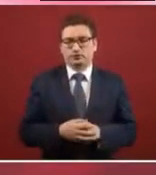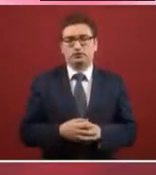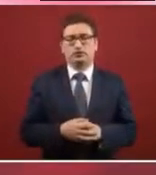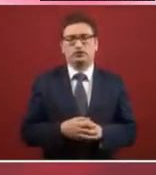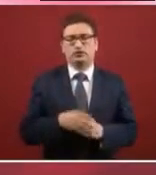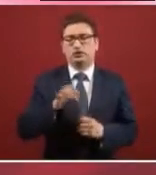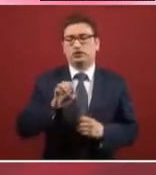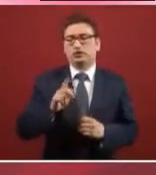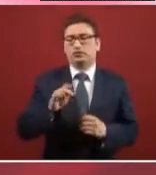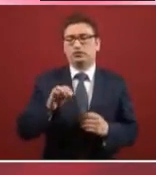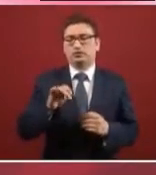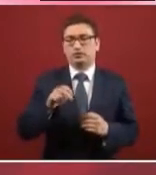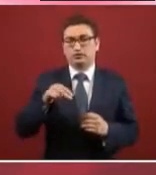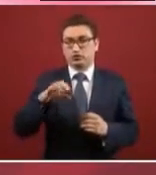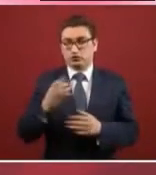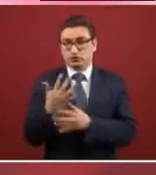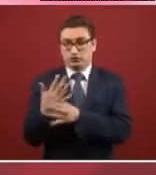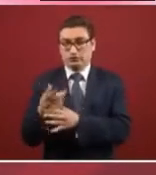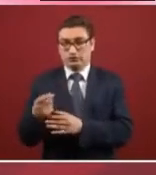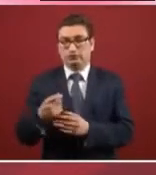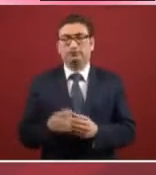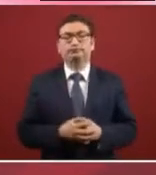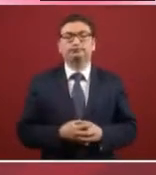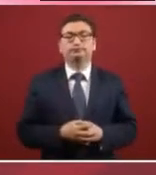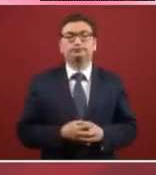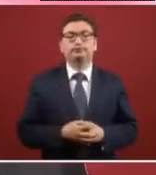dice Epimenio says que